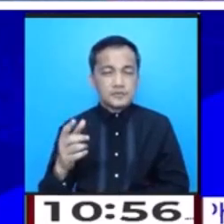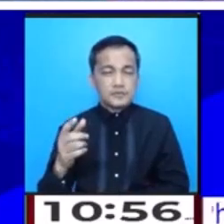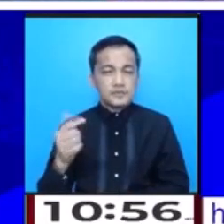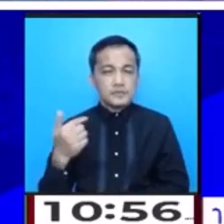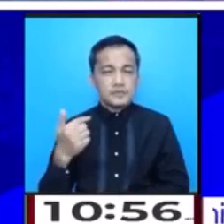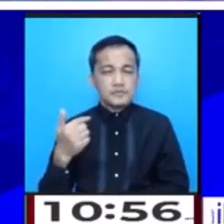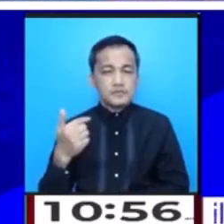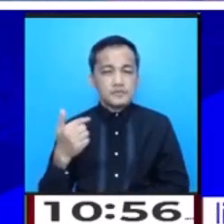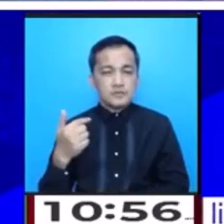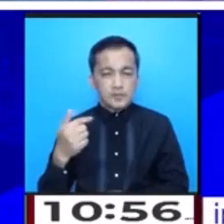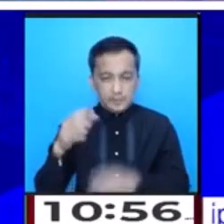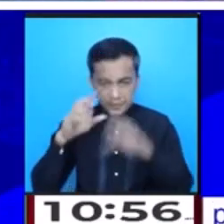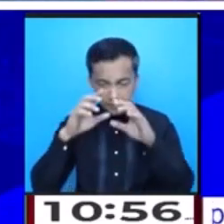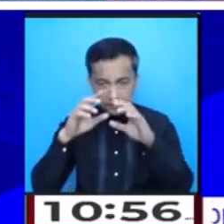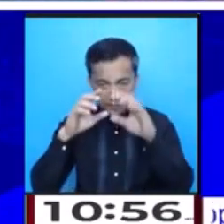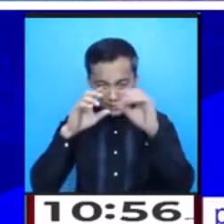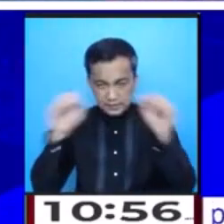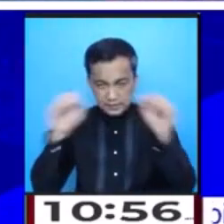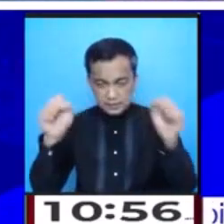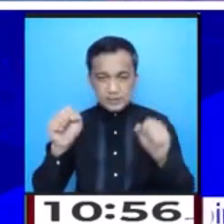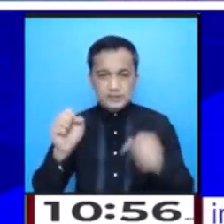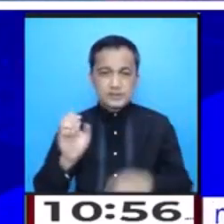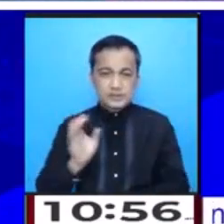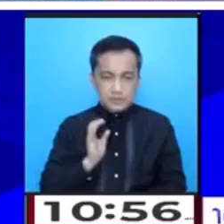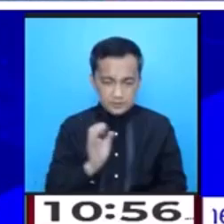talking to each other, exchanging views,